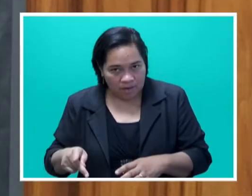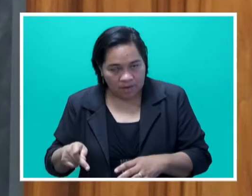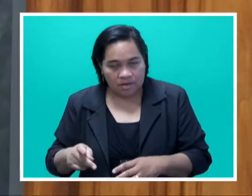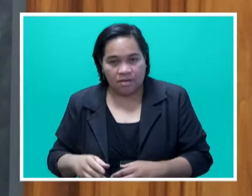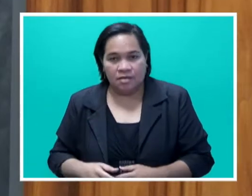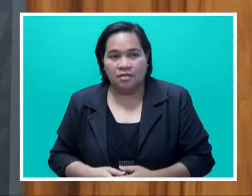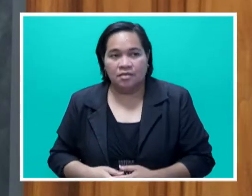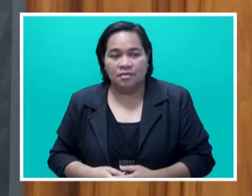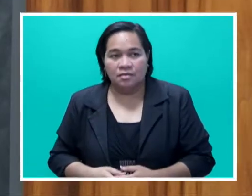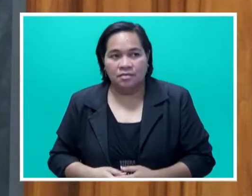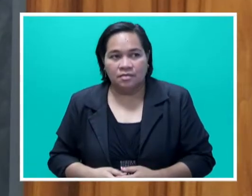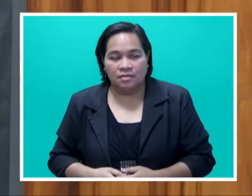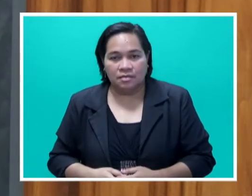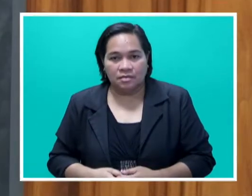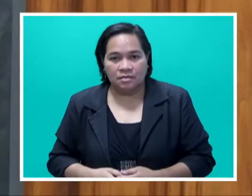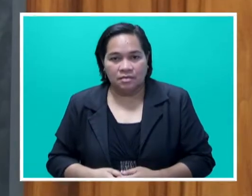Fijians.